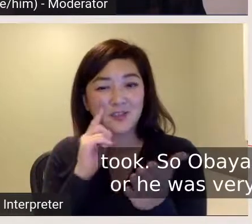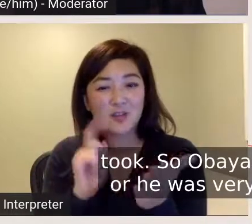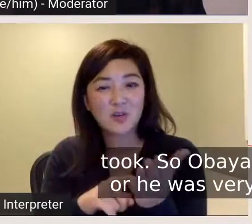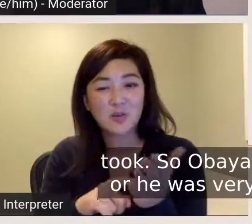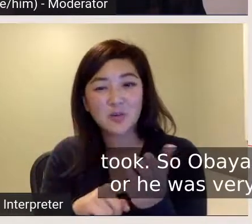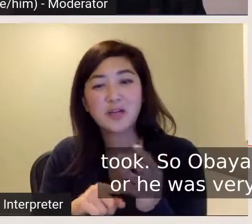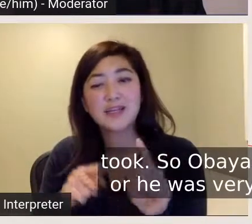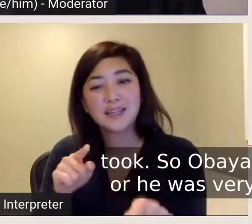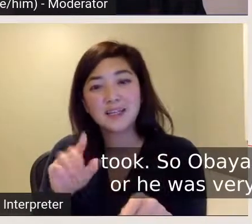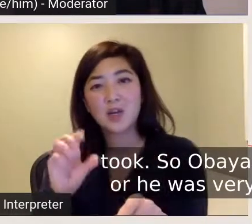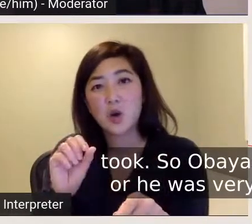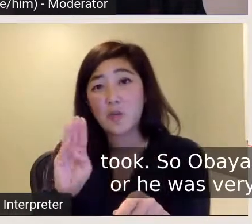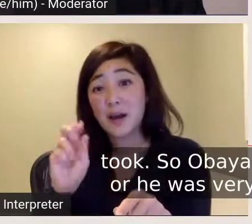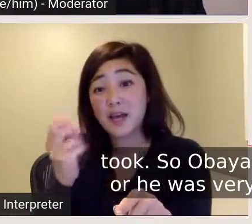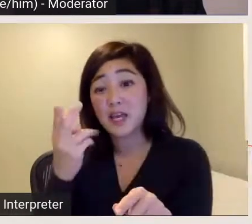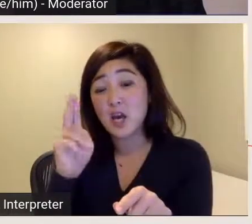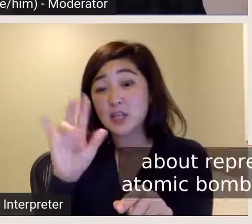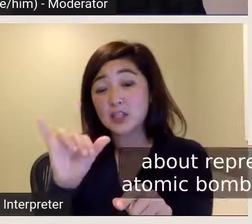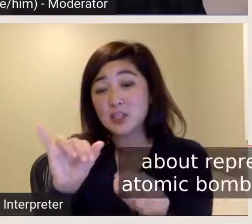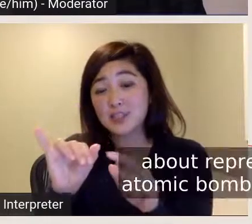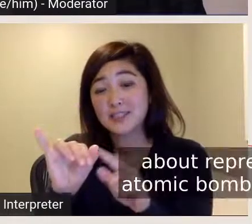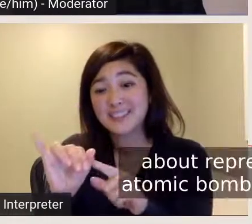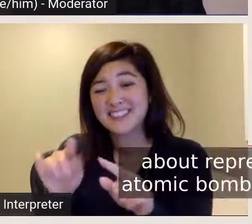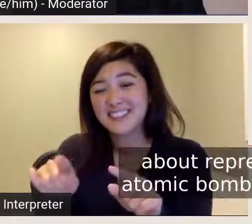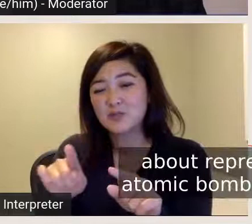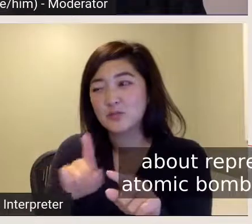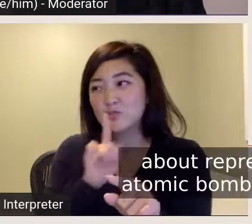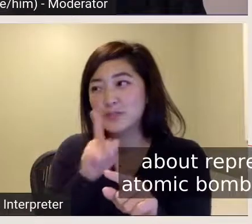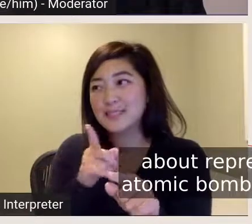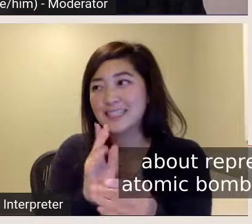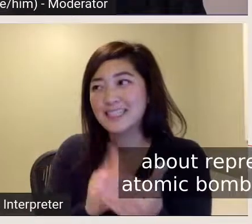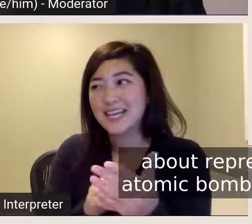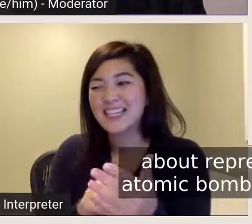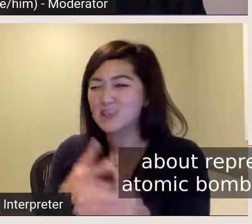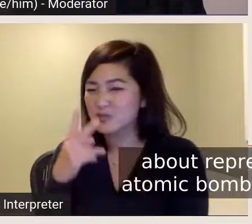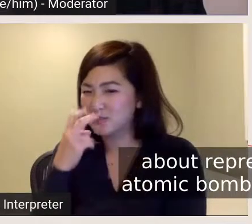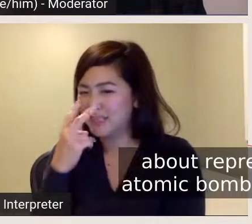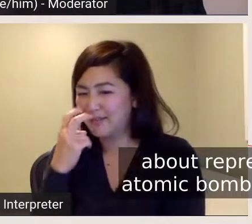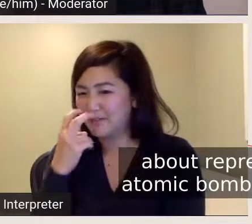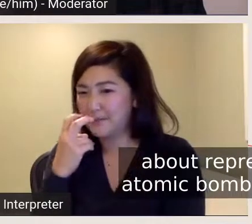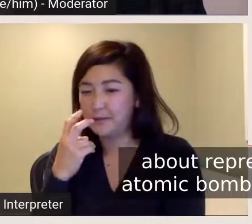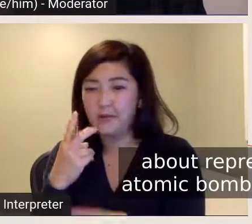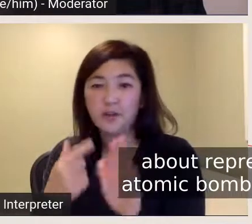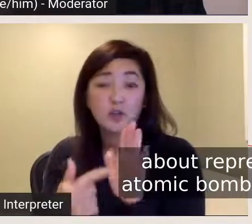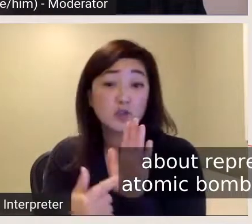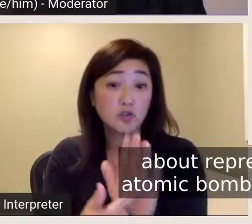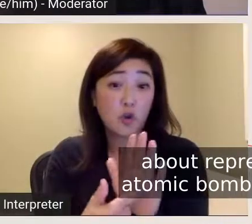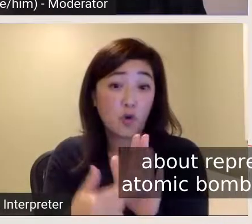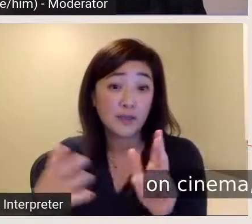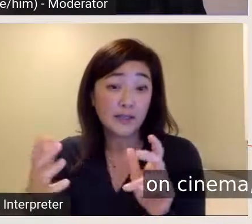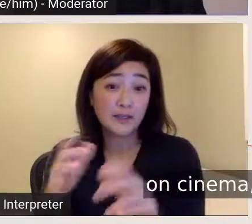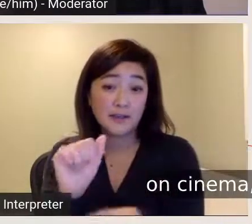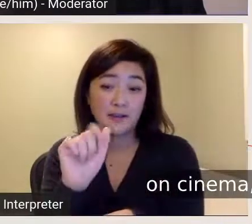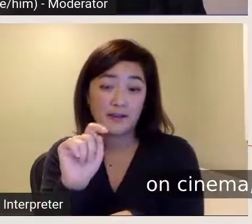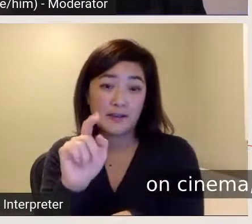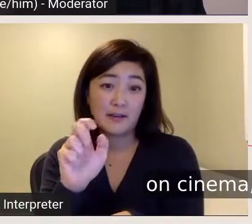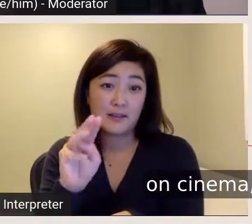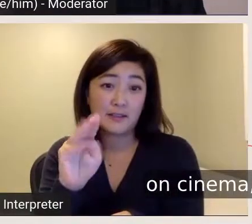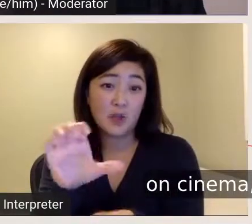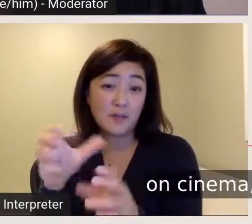or he was very, very doubtful about representing the atomic bomb, for example,